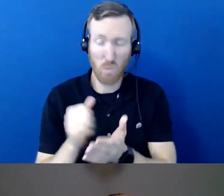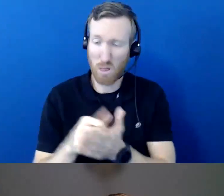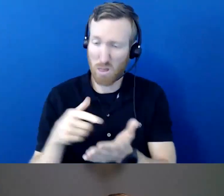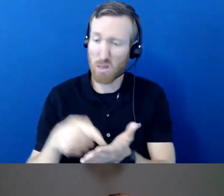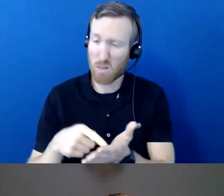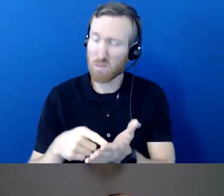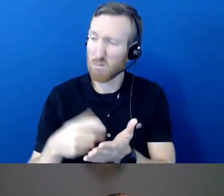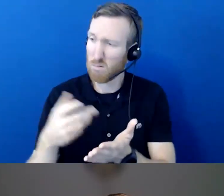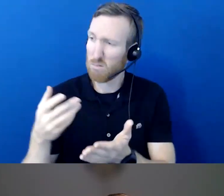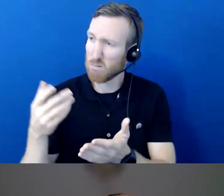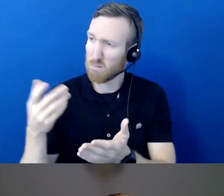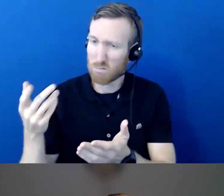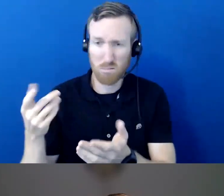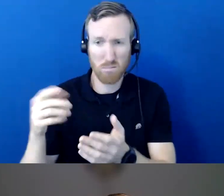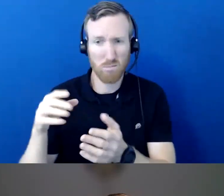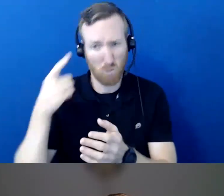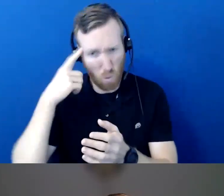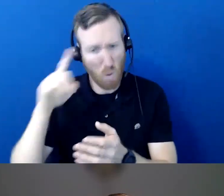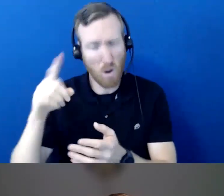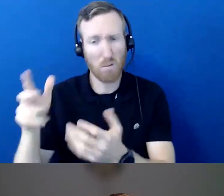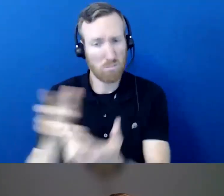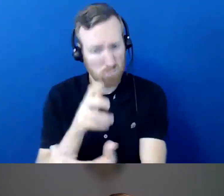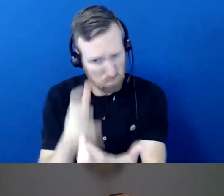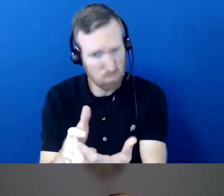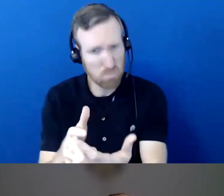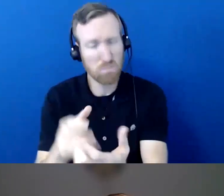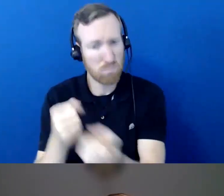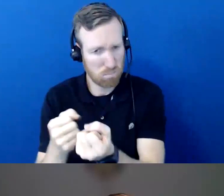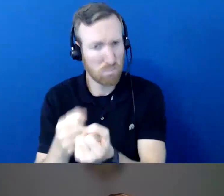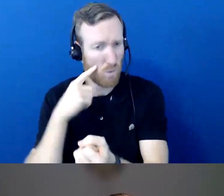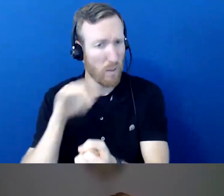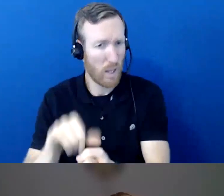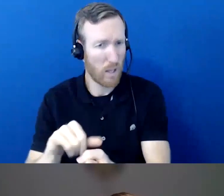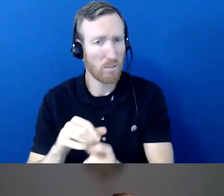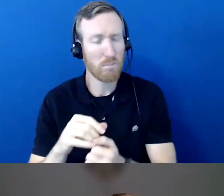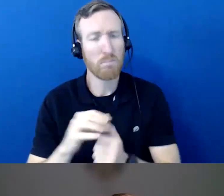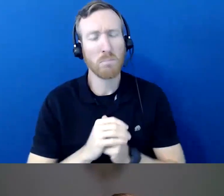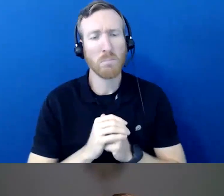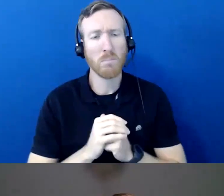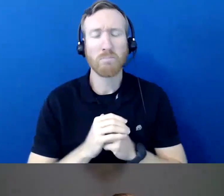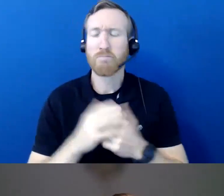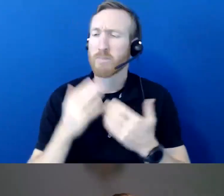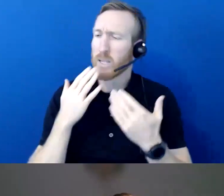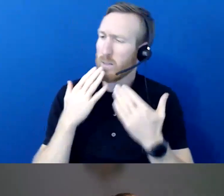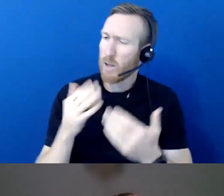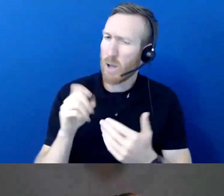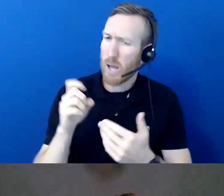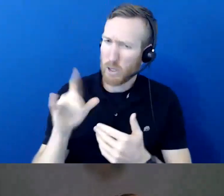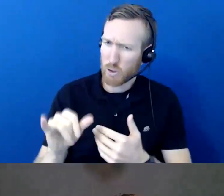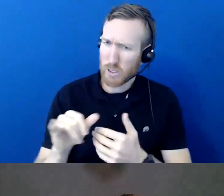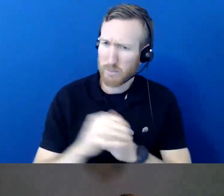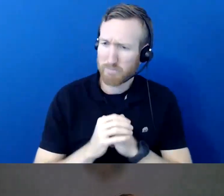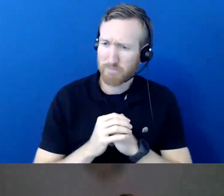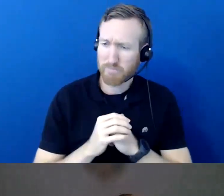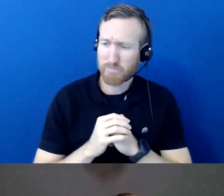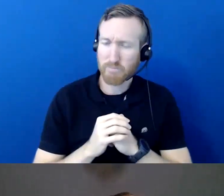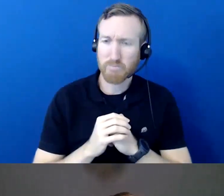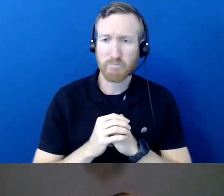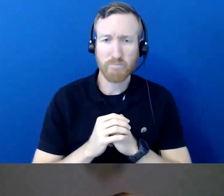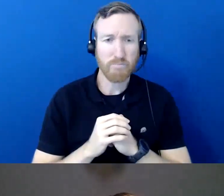adaptive tools or support measures. Thank you, Ashley. I think it's a really important thing,